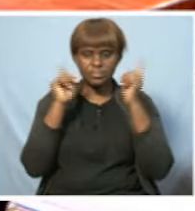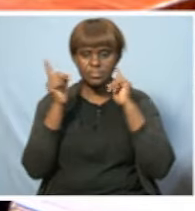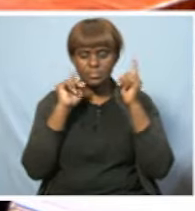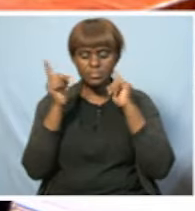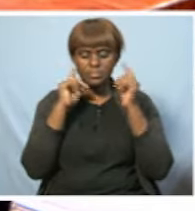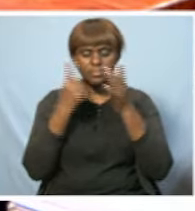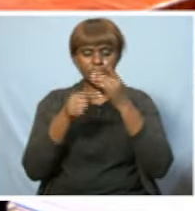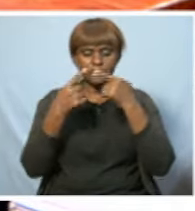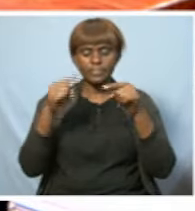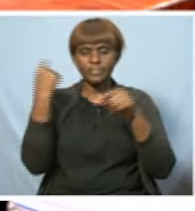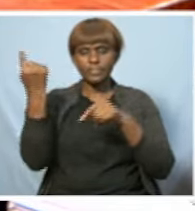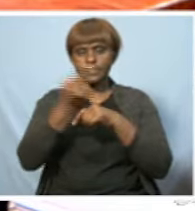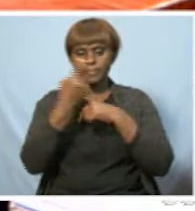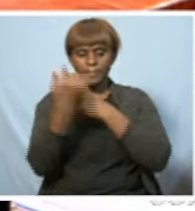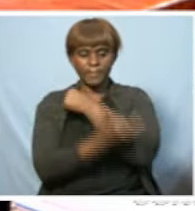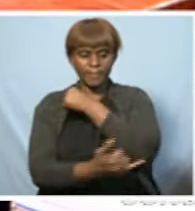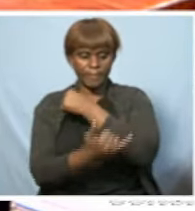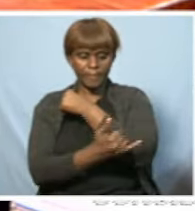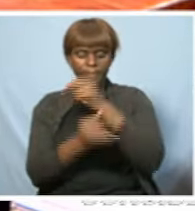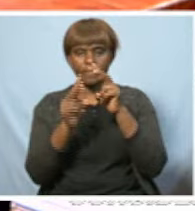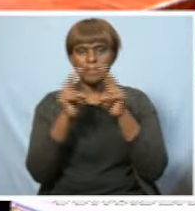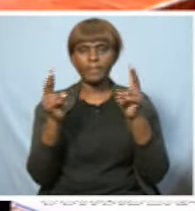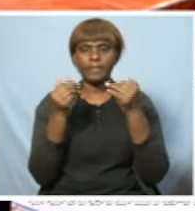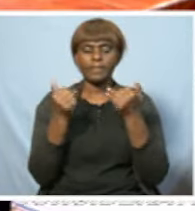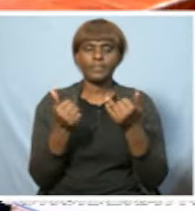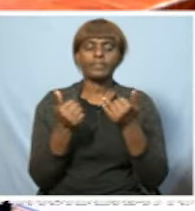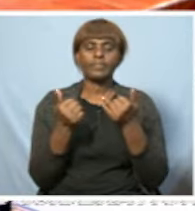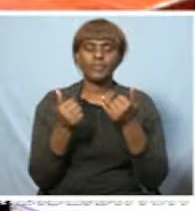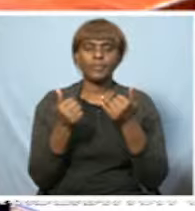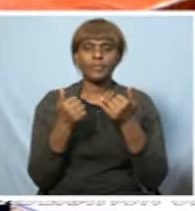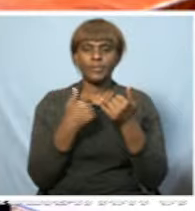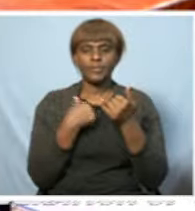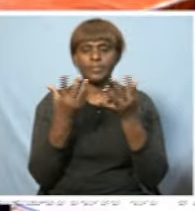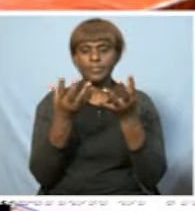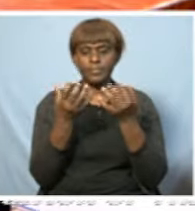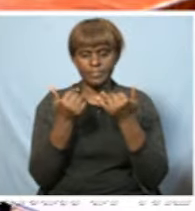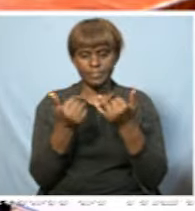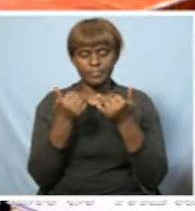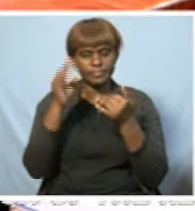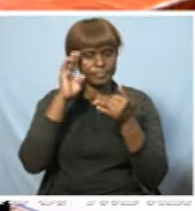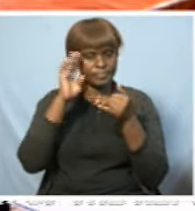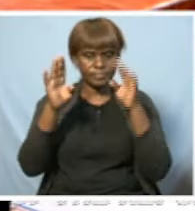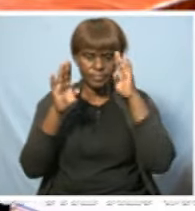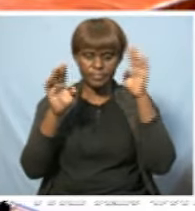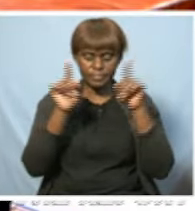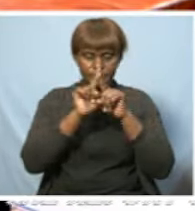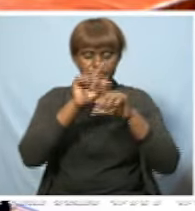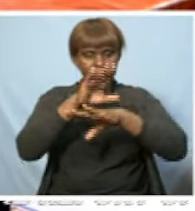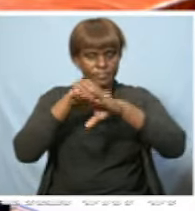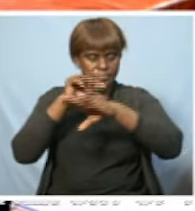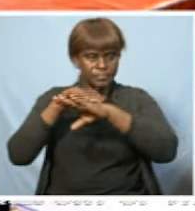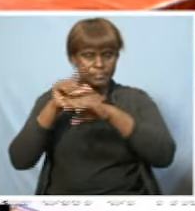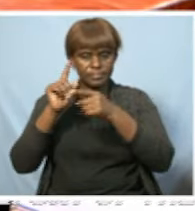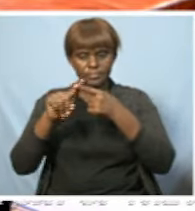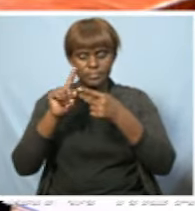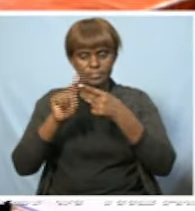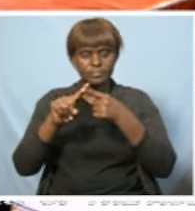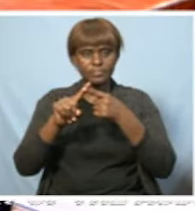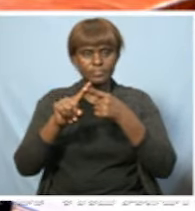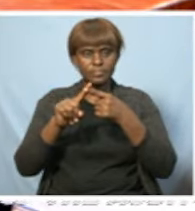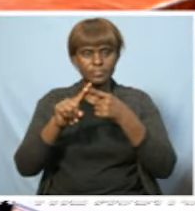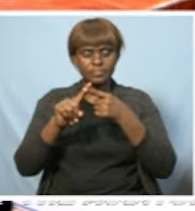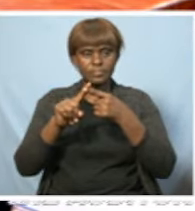on around the country. And so I want to recognize and call on